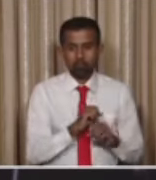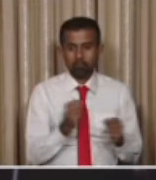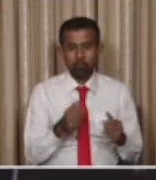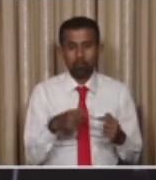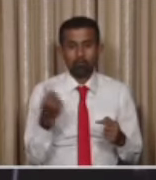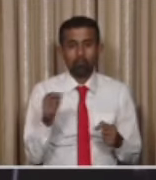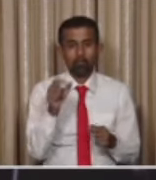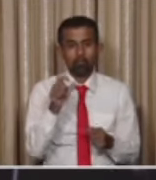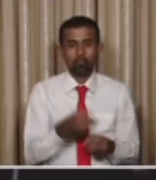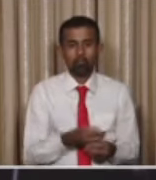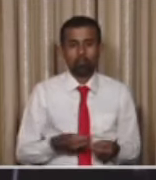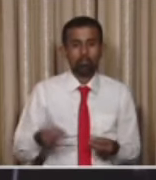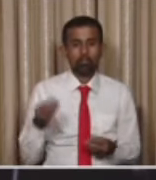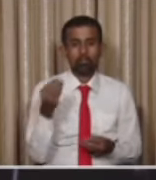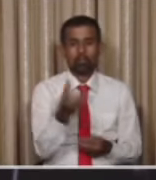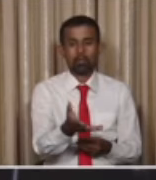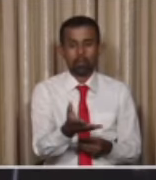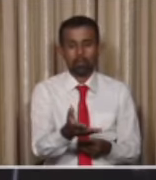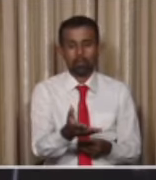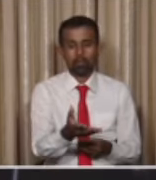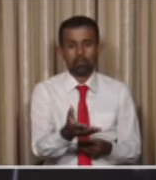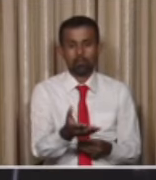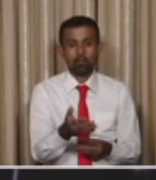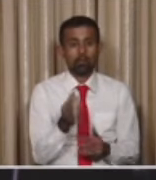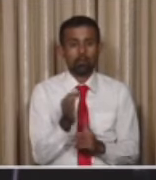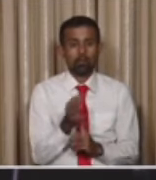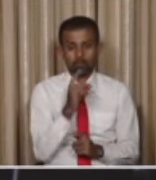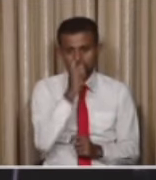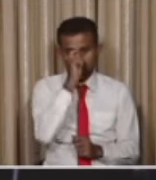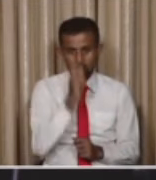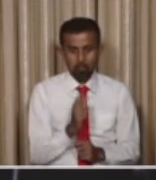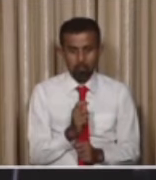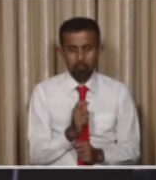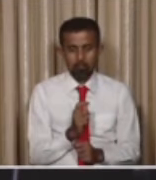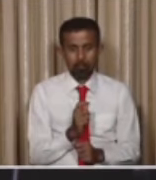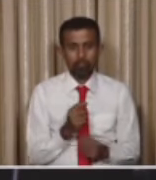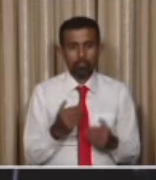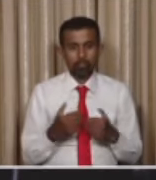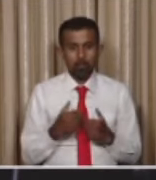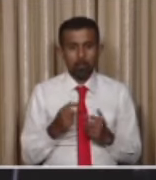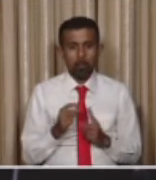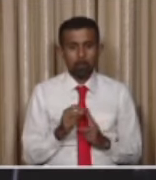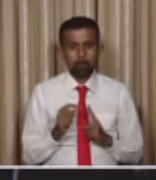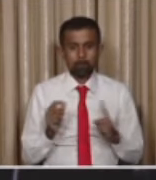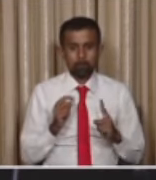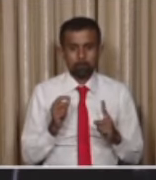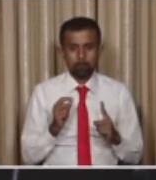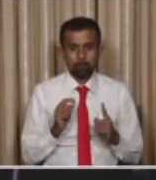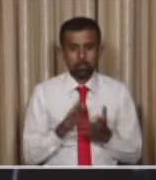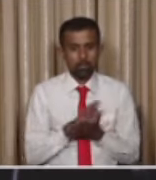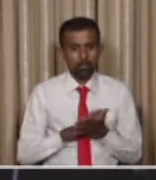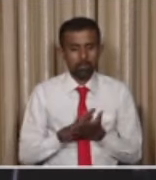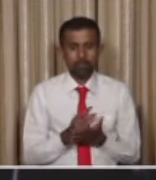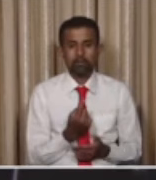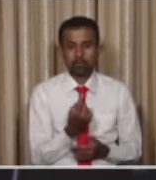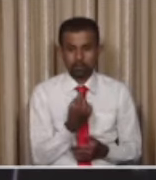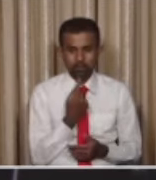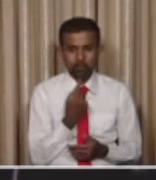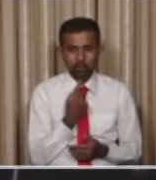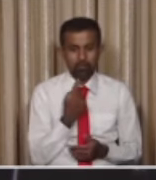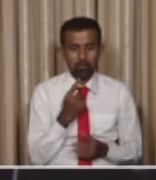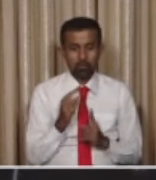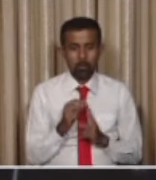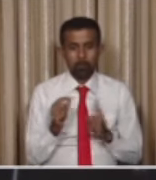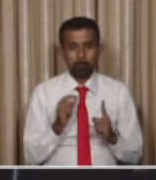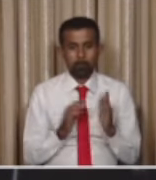these queries should be clarified so that we as parliamentarians are aware of the full details of the very important and sensitive